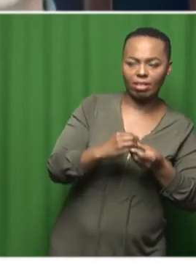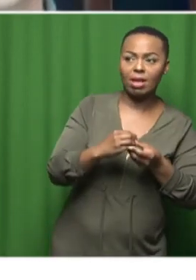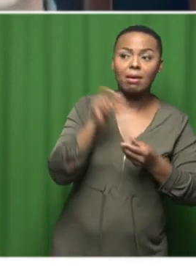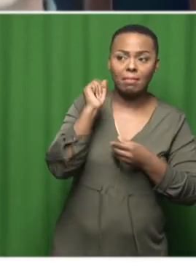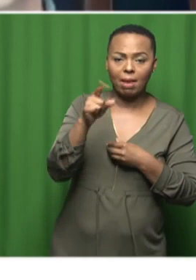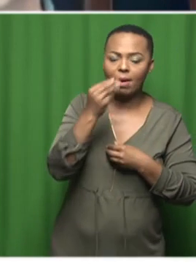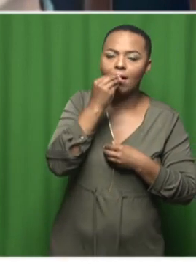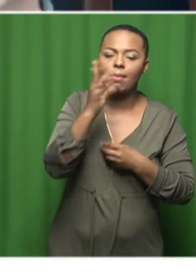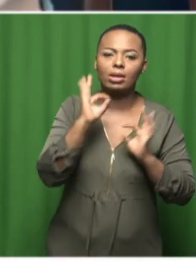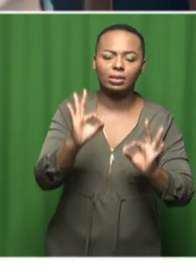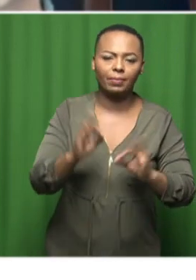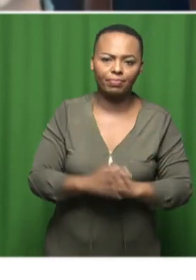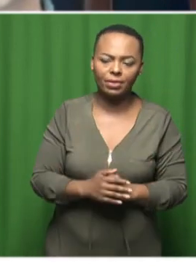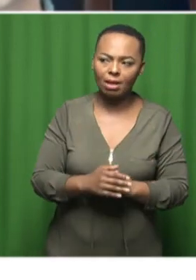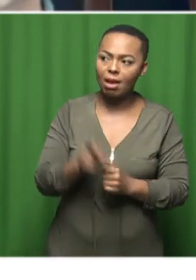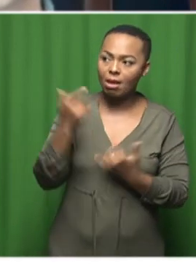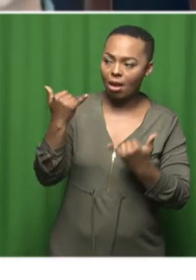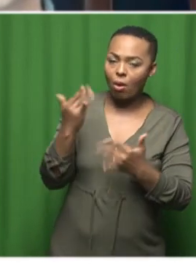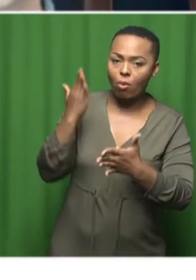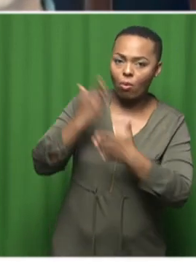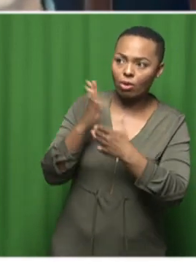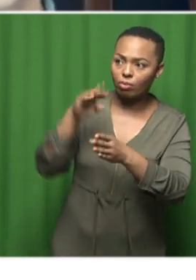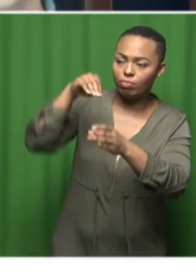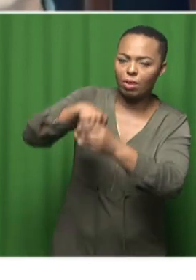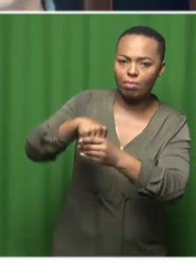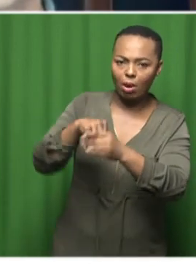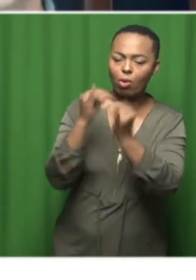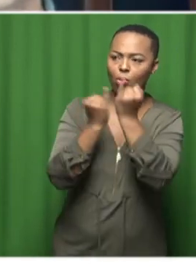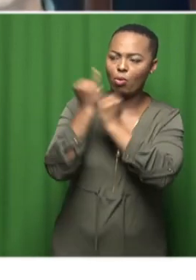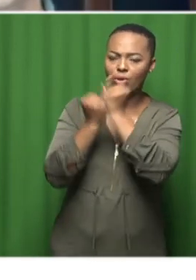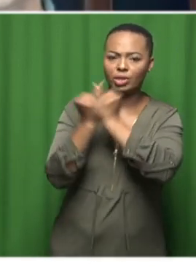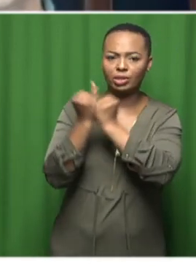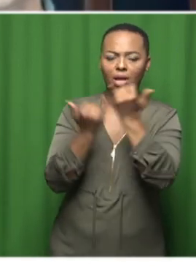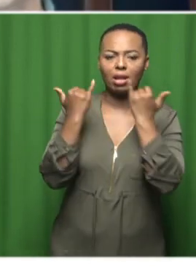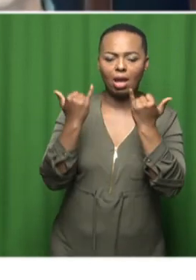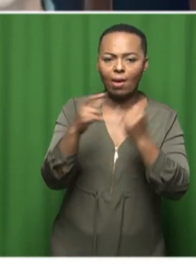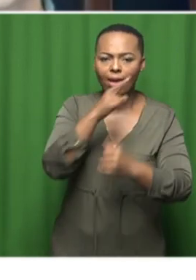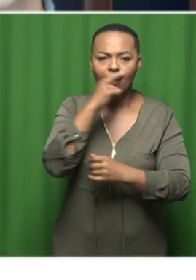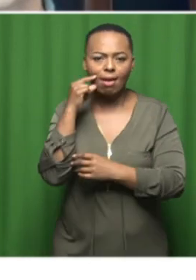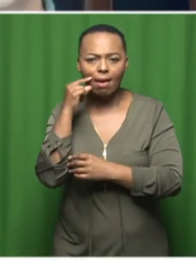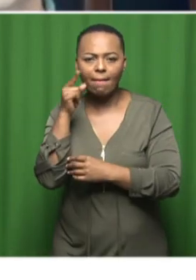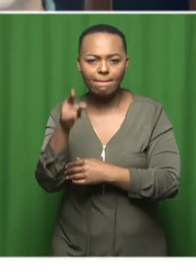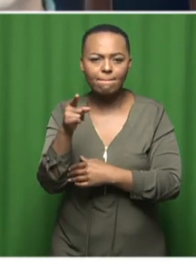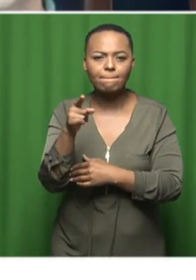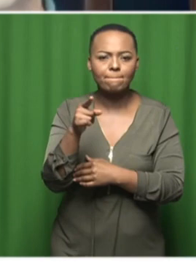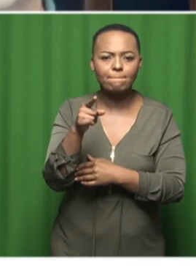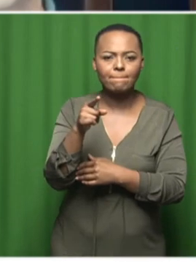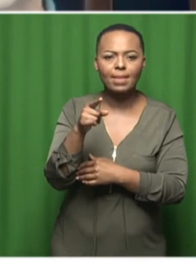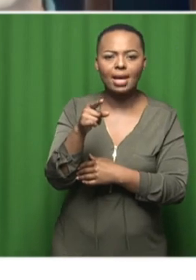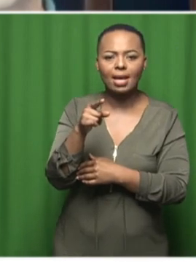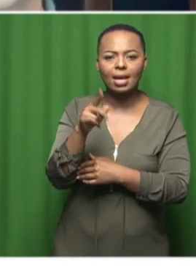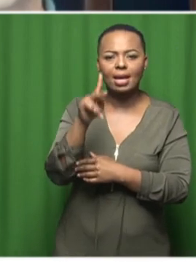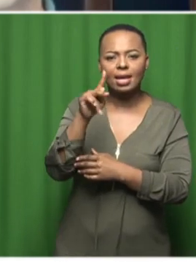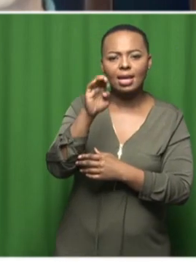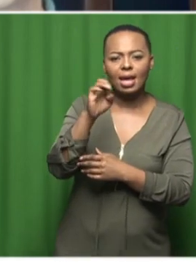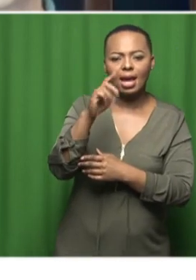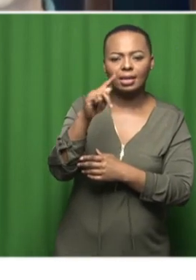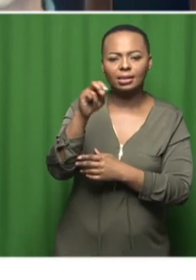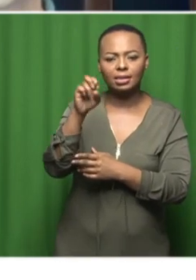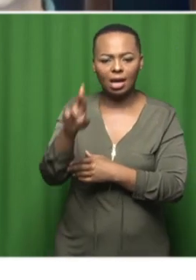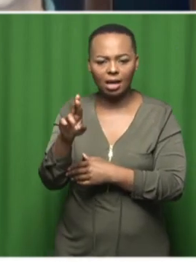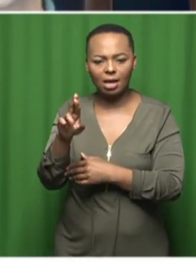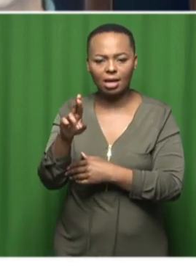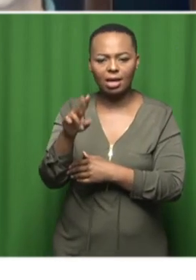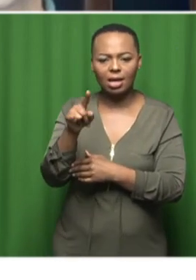the work you entered for this particular competition that we're going to talk about. It's called the Cactus Server. Tell us a little